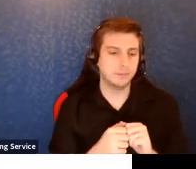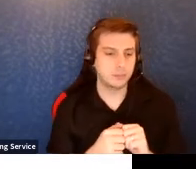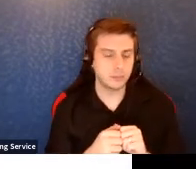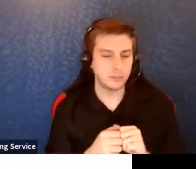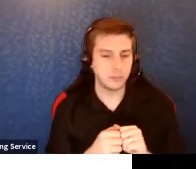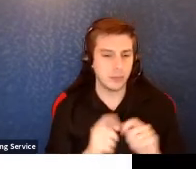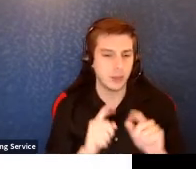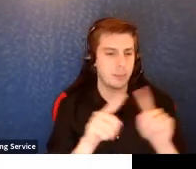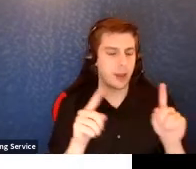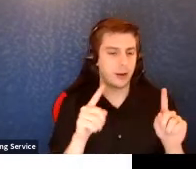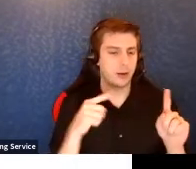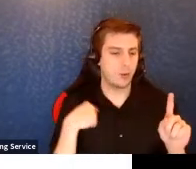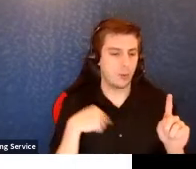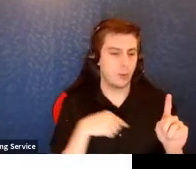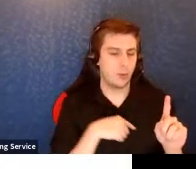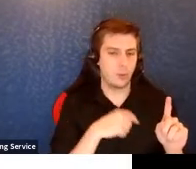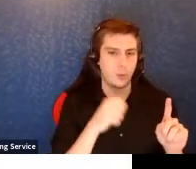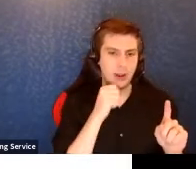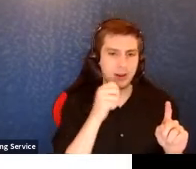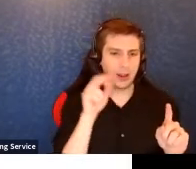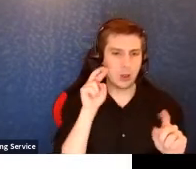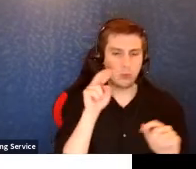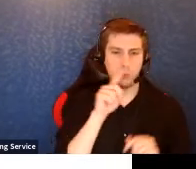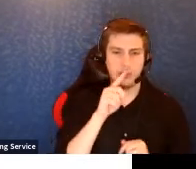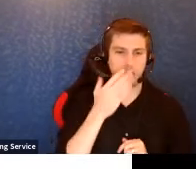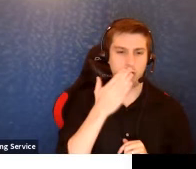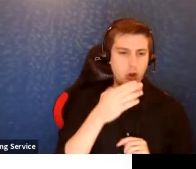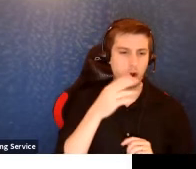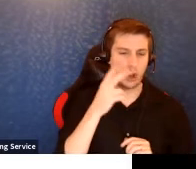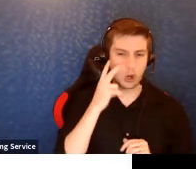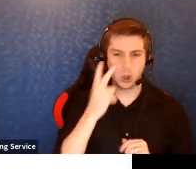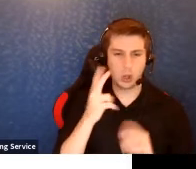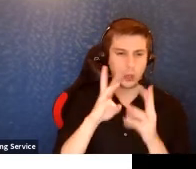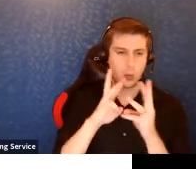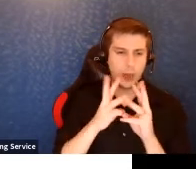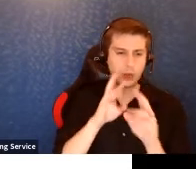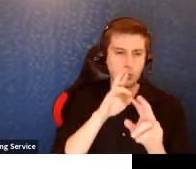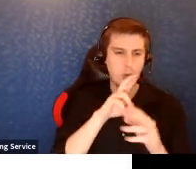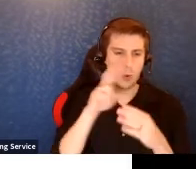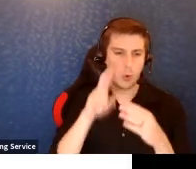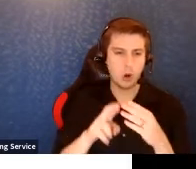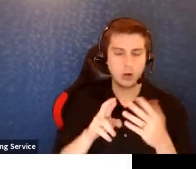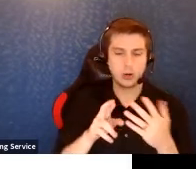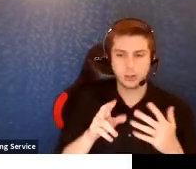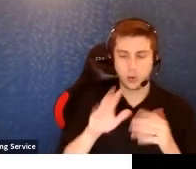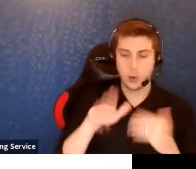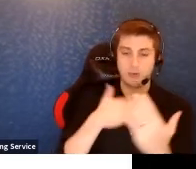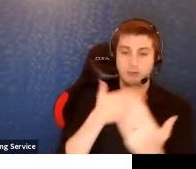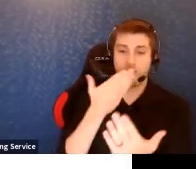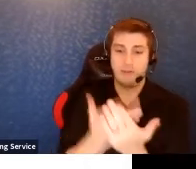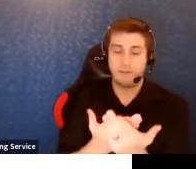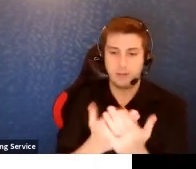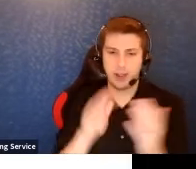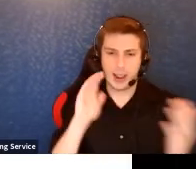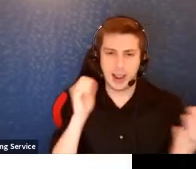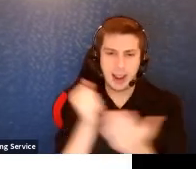didn't take a good look at the weather report before we headed out to the field. Once we got onto the site, everything